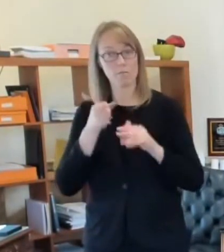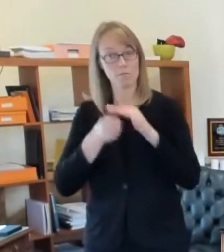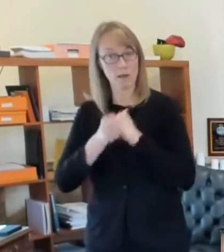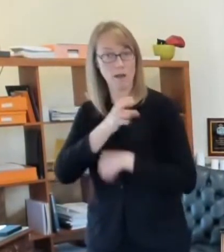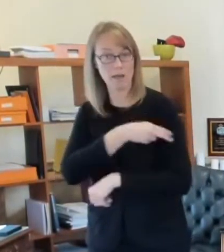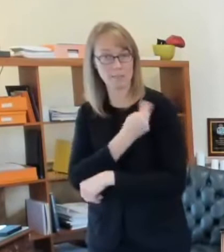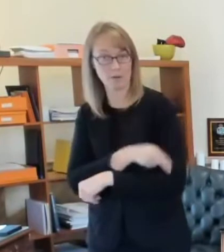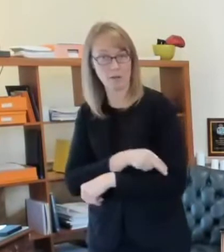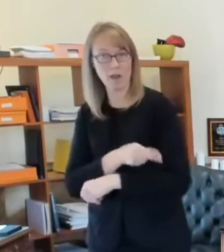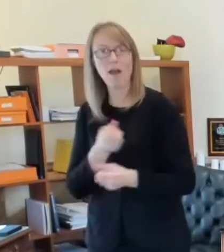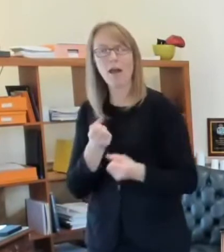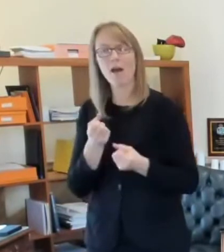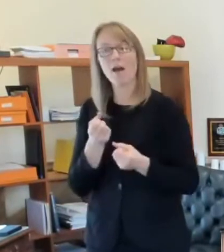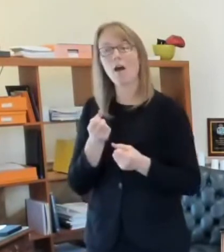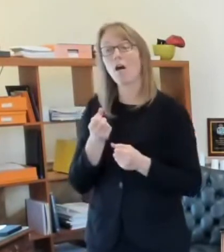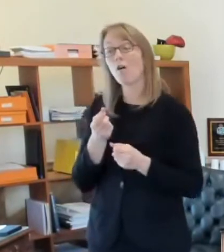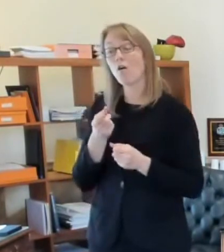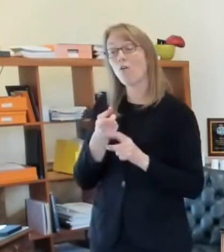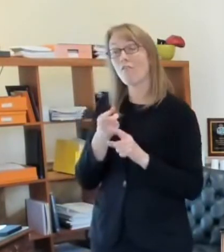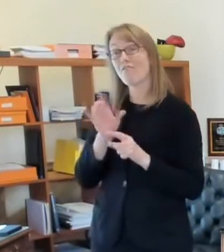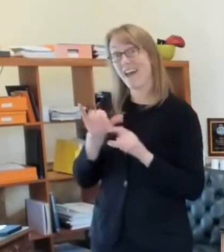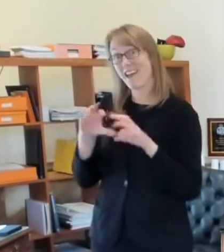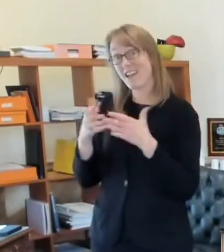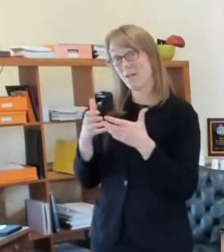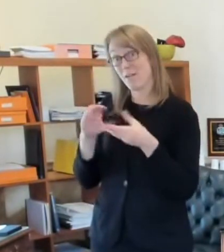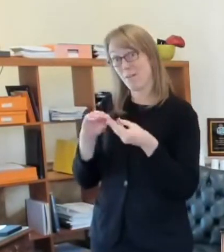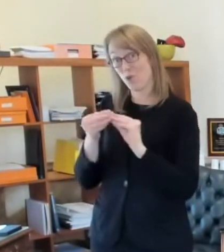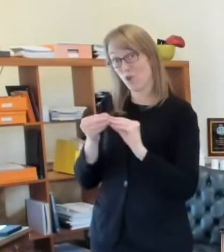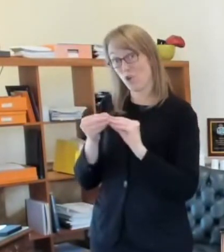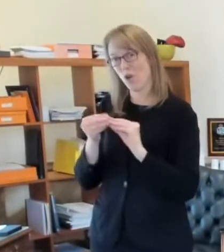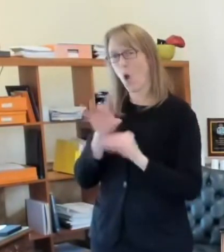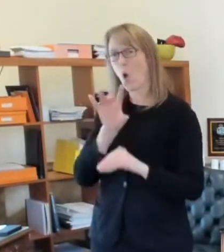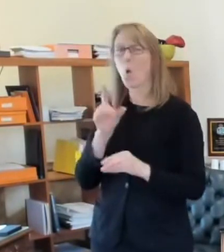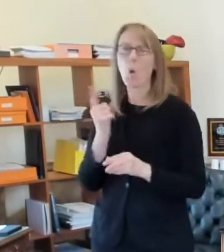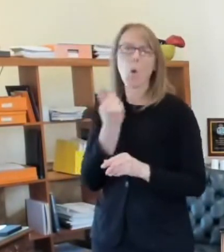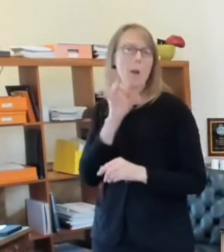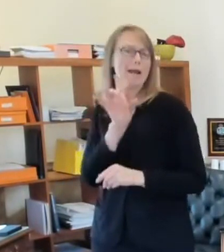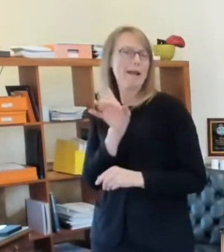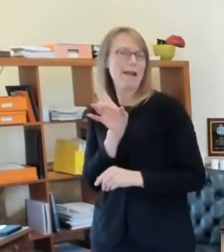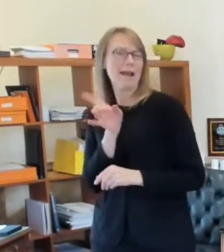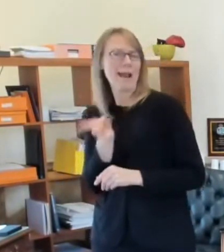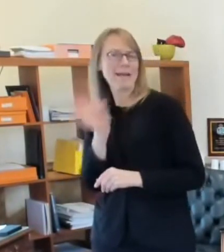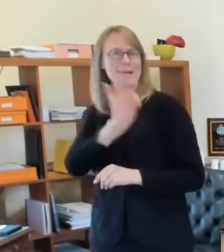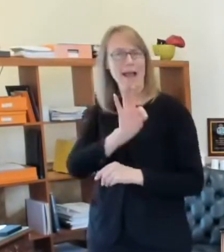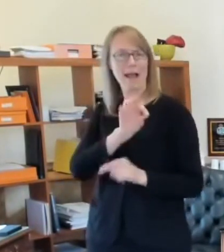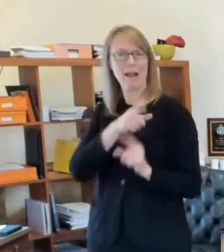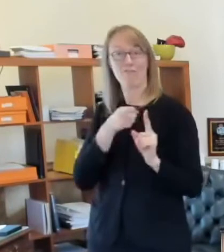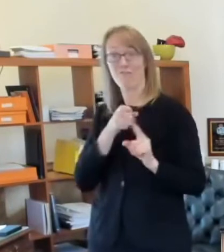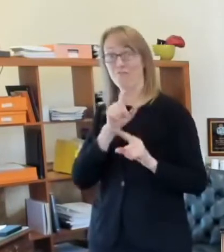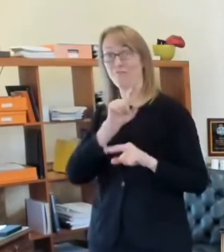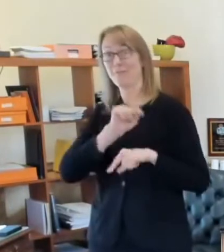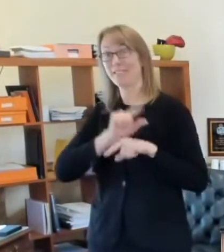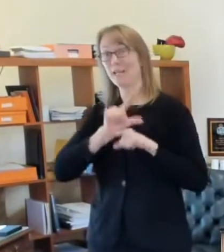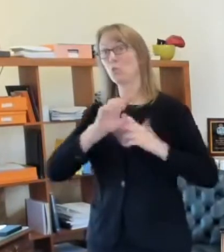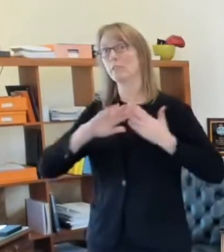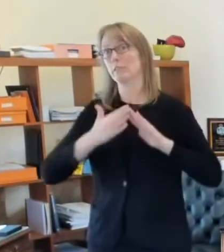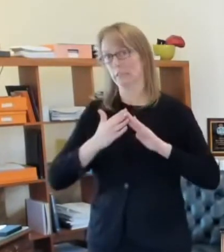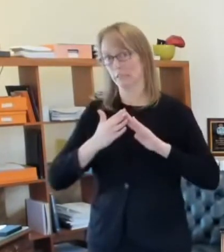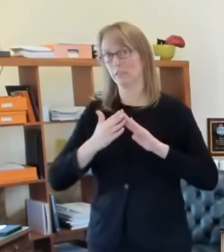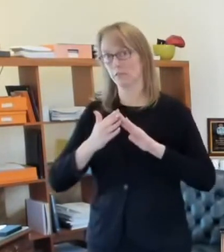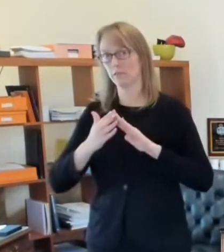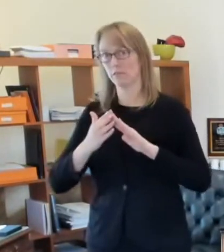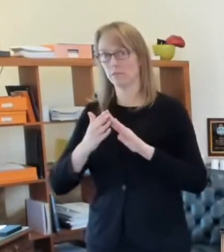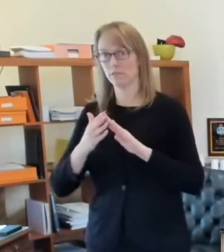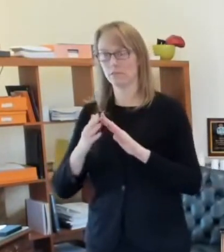from the city of St. Louis. I don't know what that number is today. I didn't look that up before we got here, but